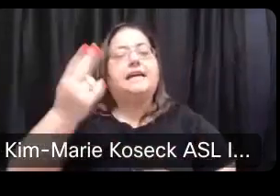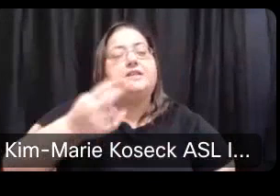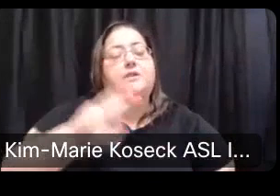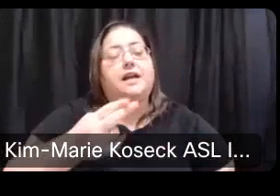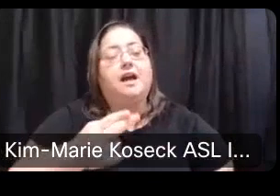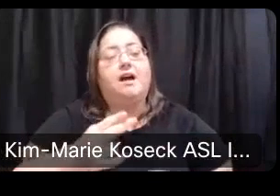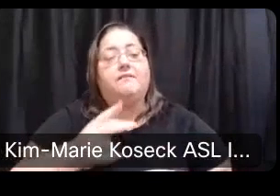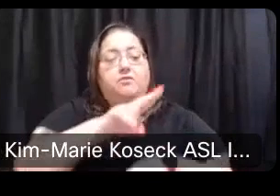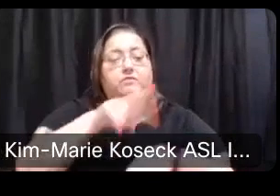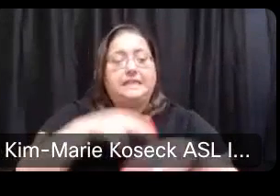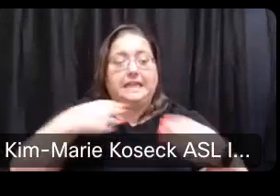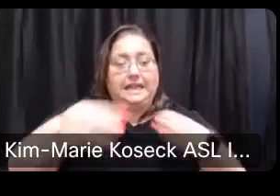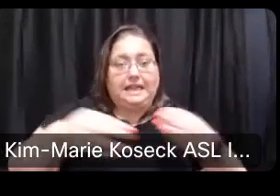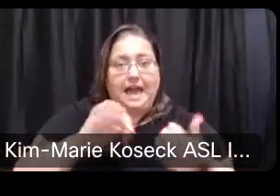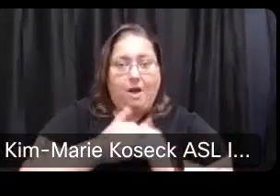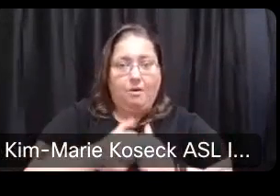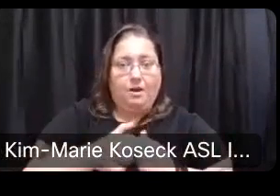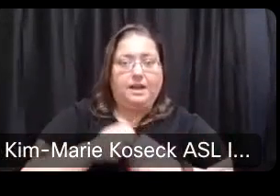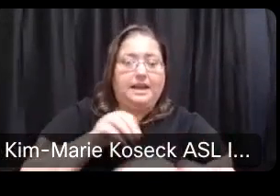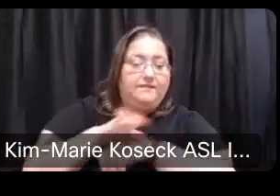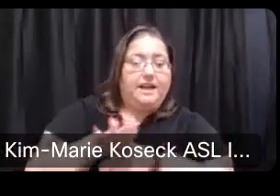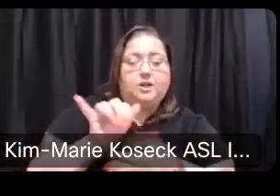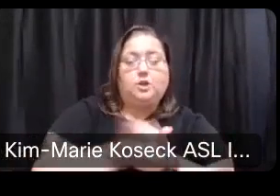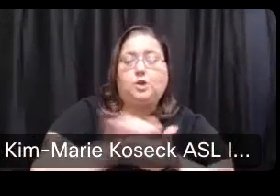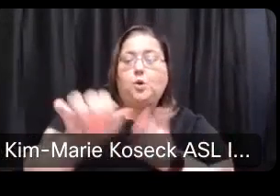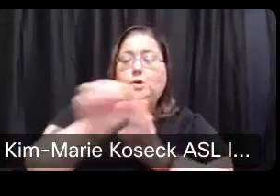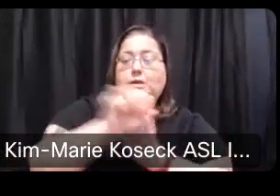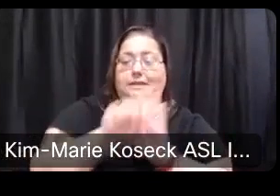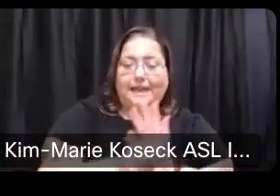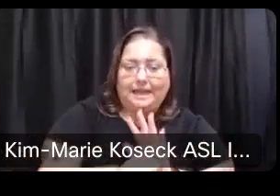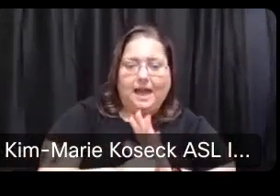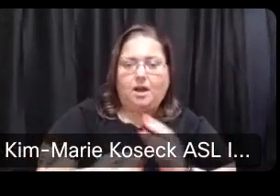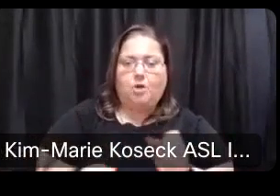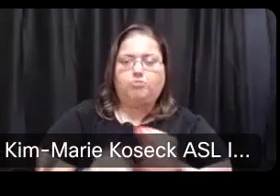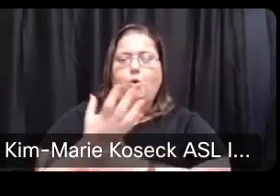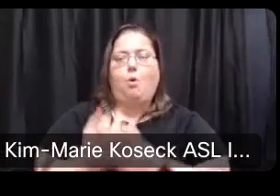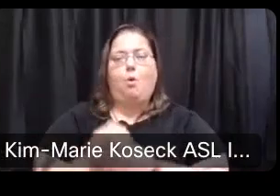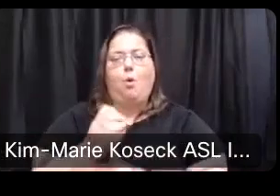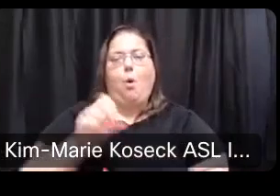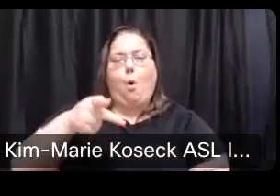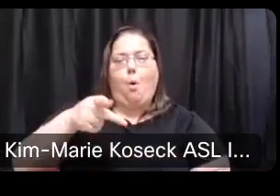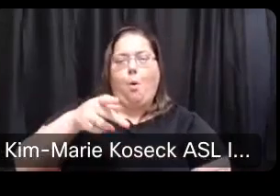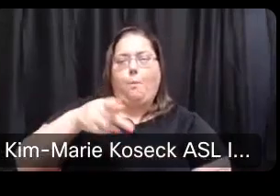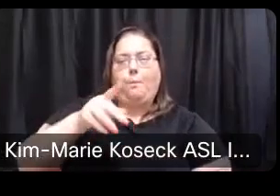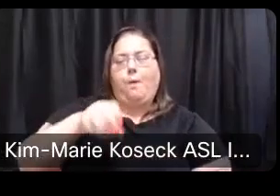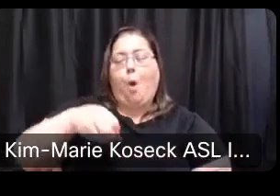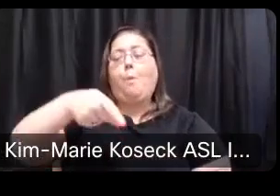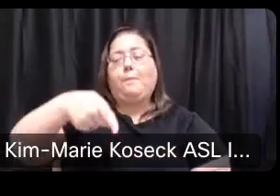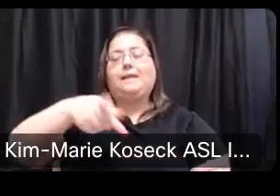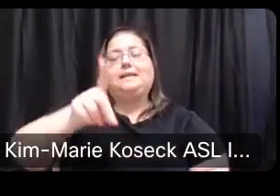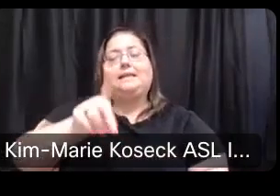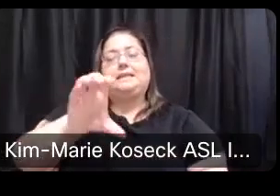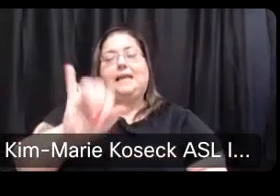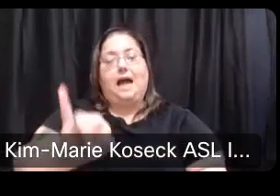it affected New York State and as it grew our resiliency unit at OPDCI. And it actually goes back